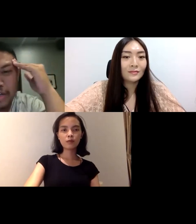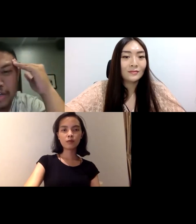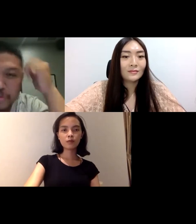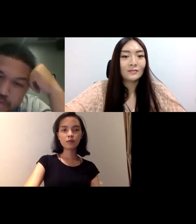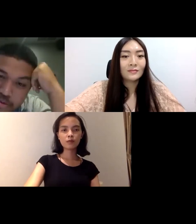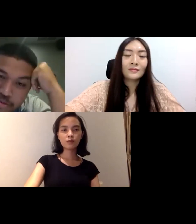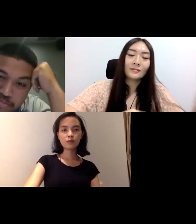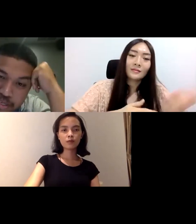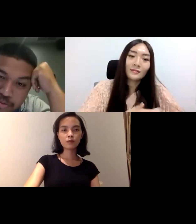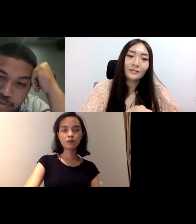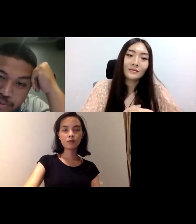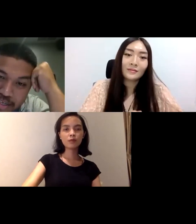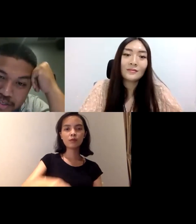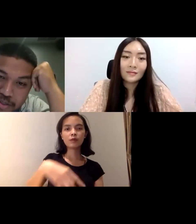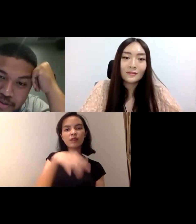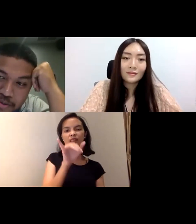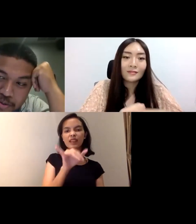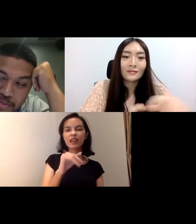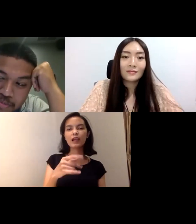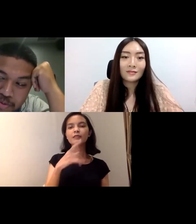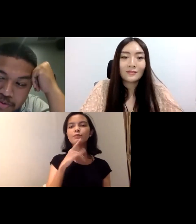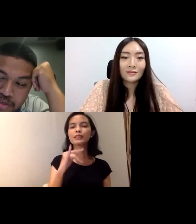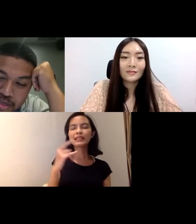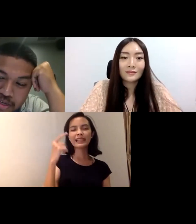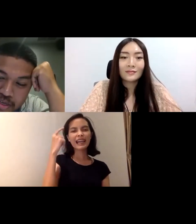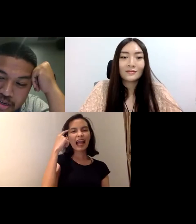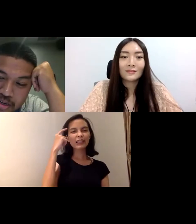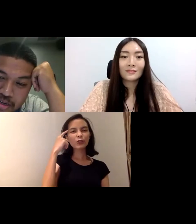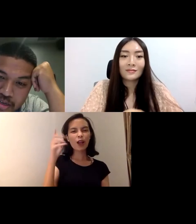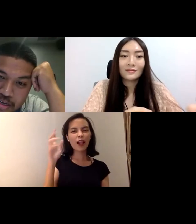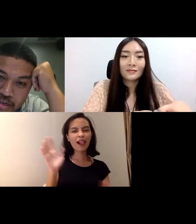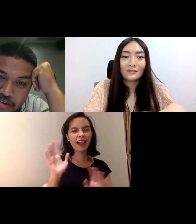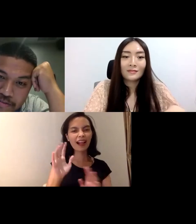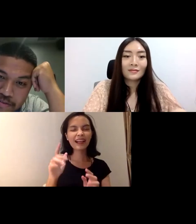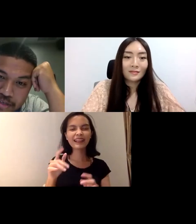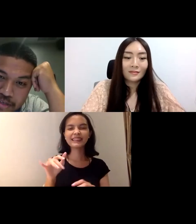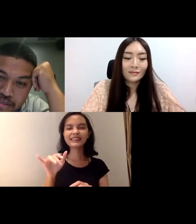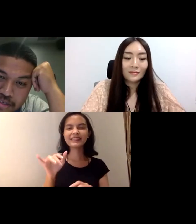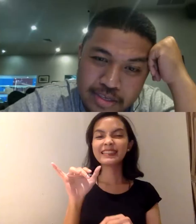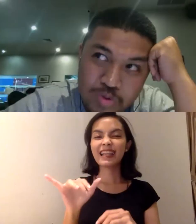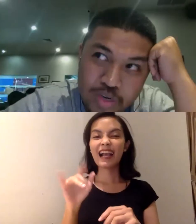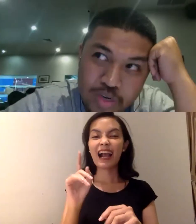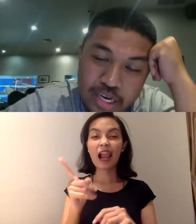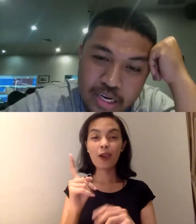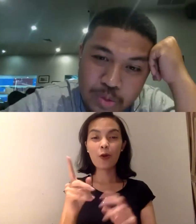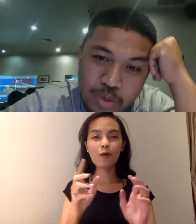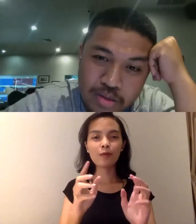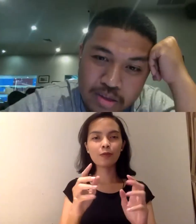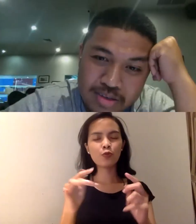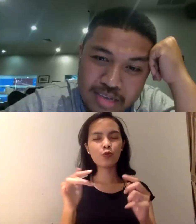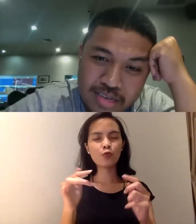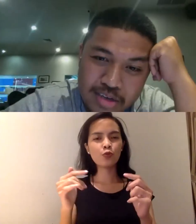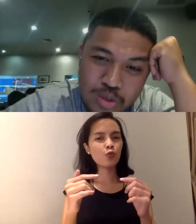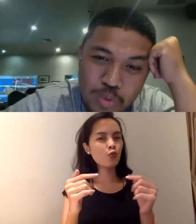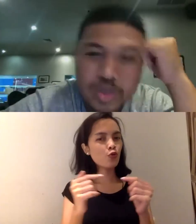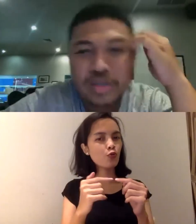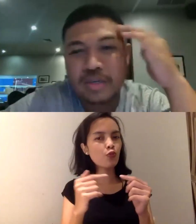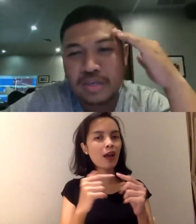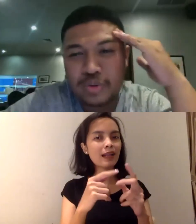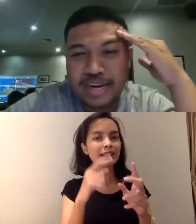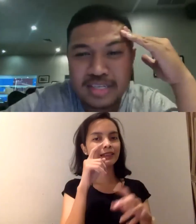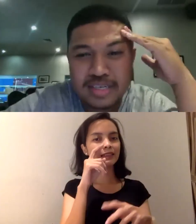It could be irrational though, but mostly if it's related with the